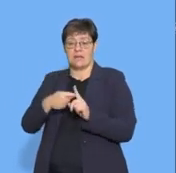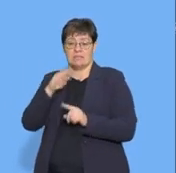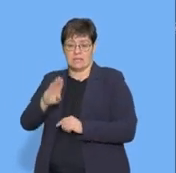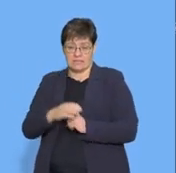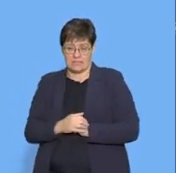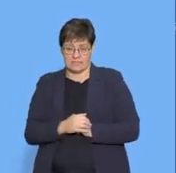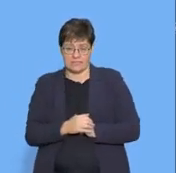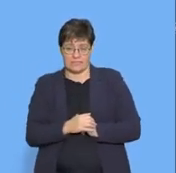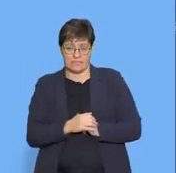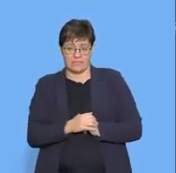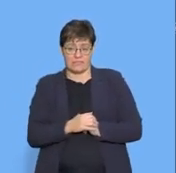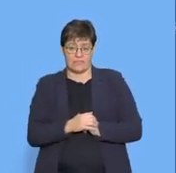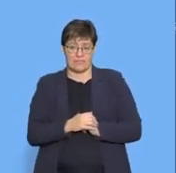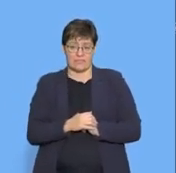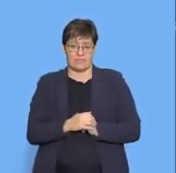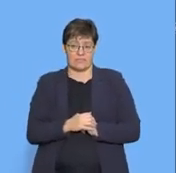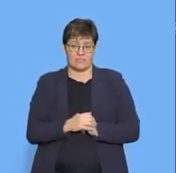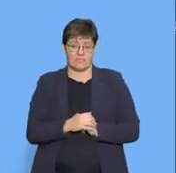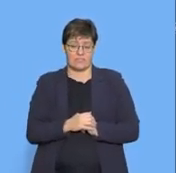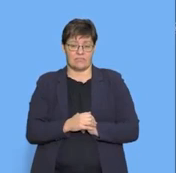A plus B.